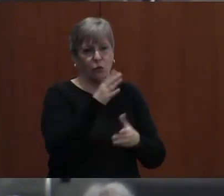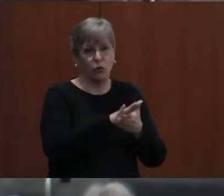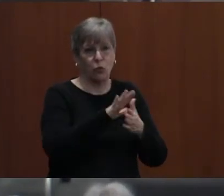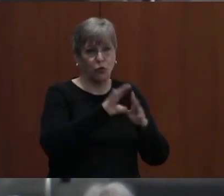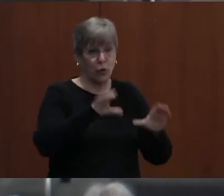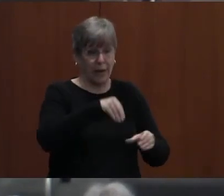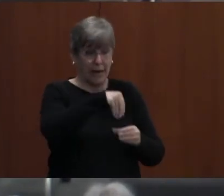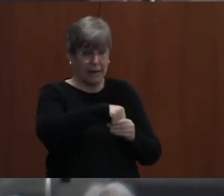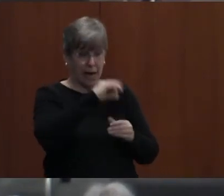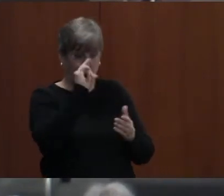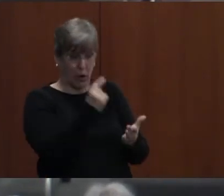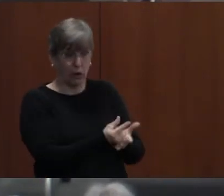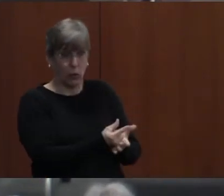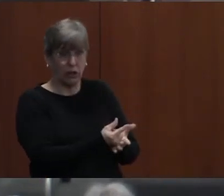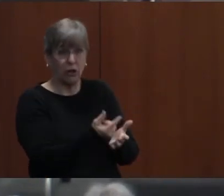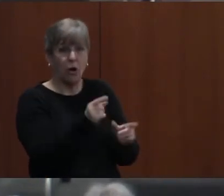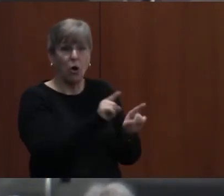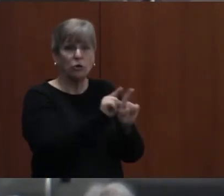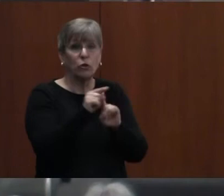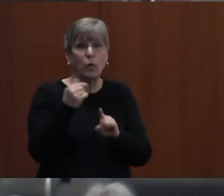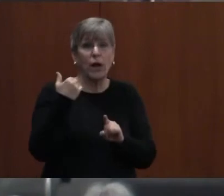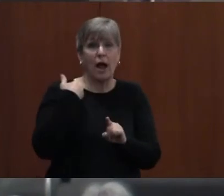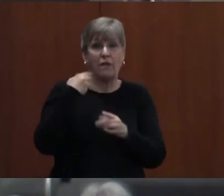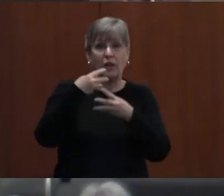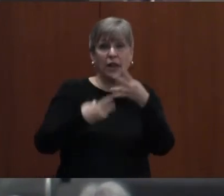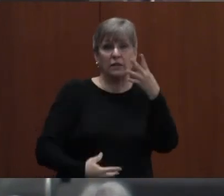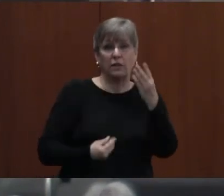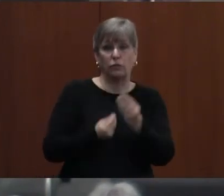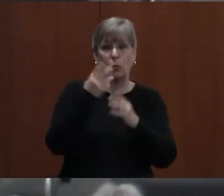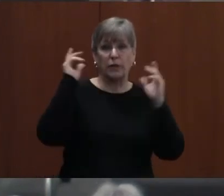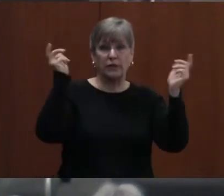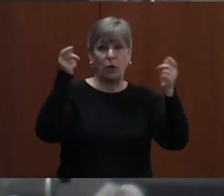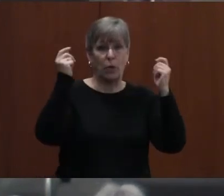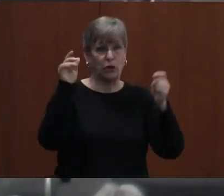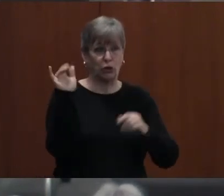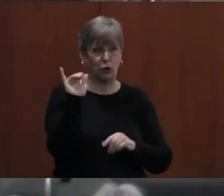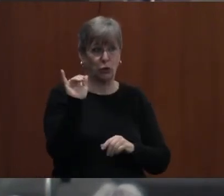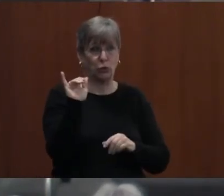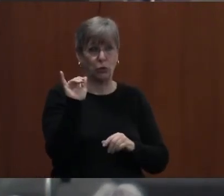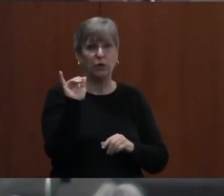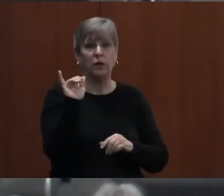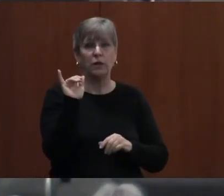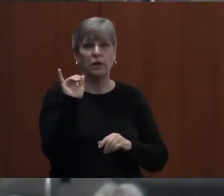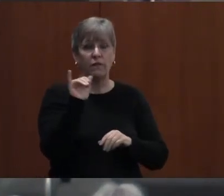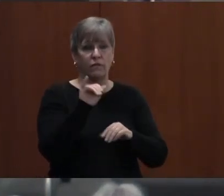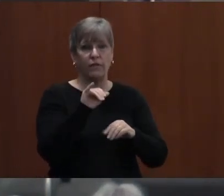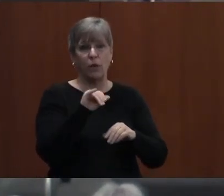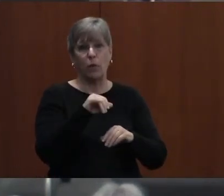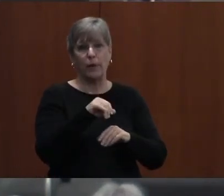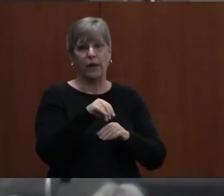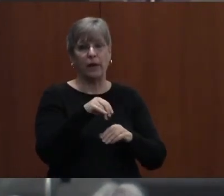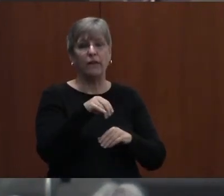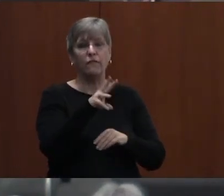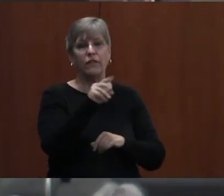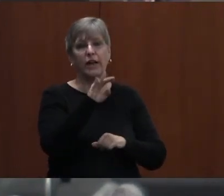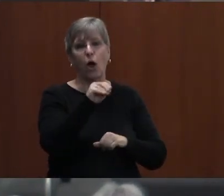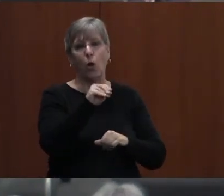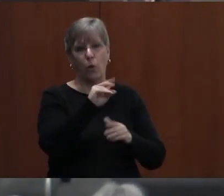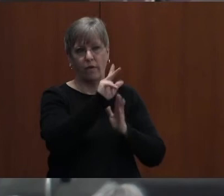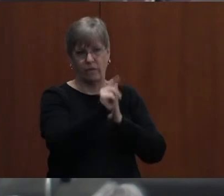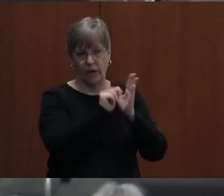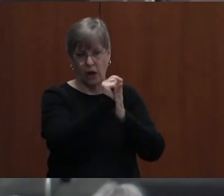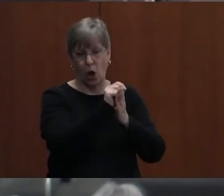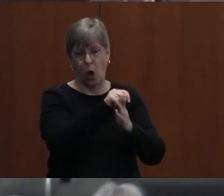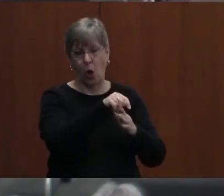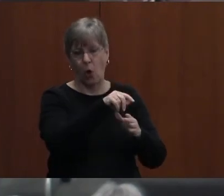inside graduations. We also have a list of our spring celebrations. which will be video presentations over a